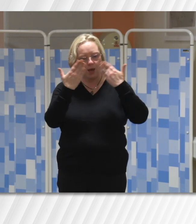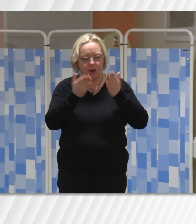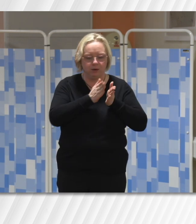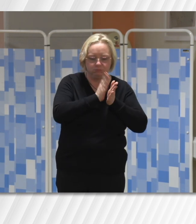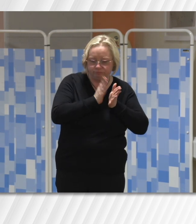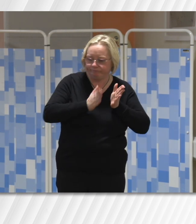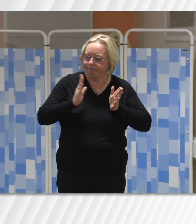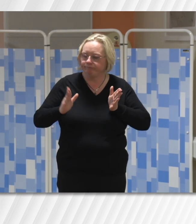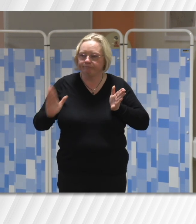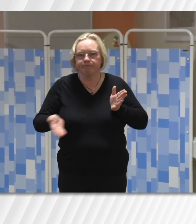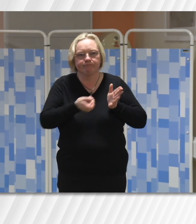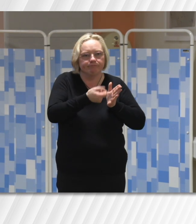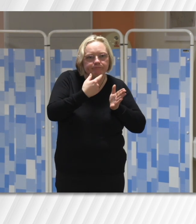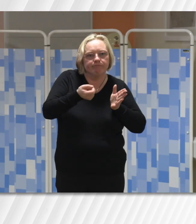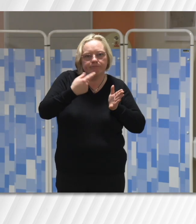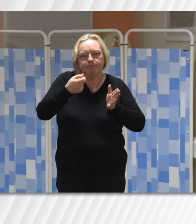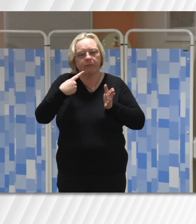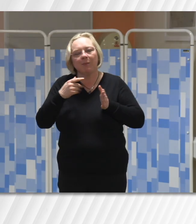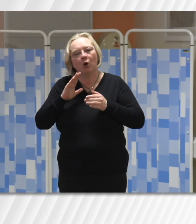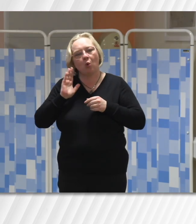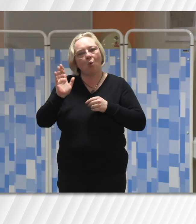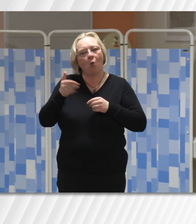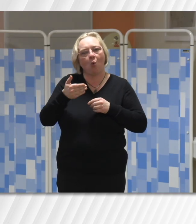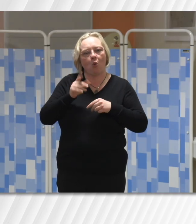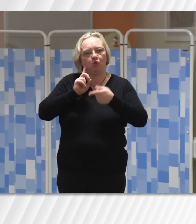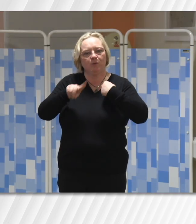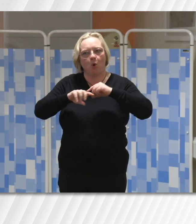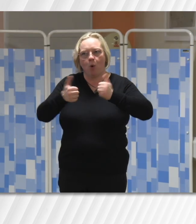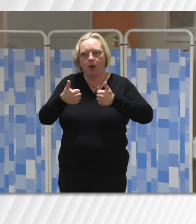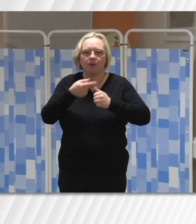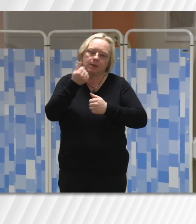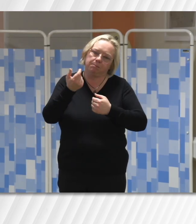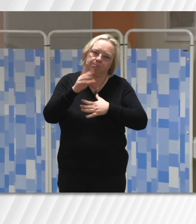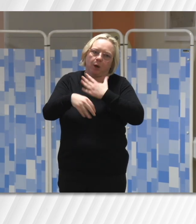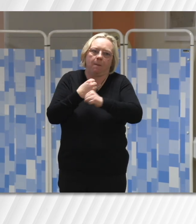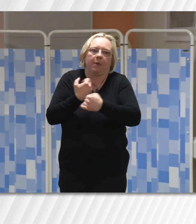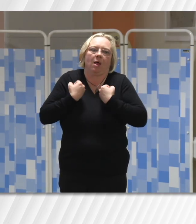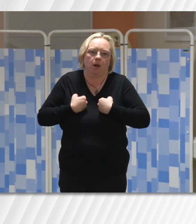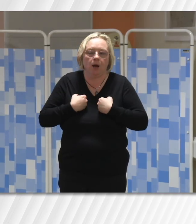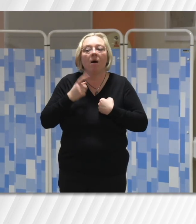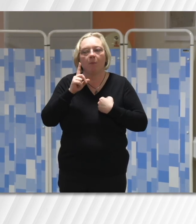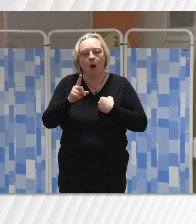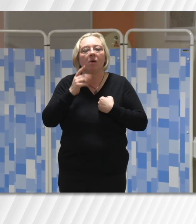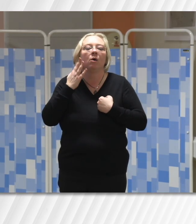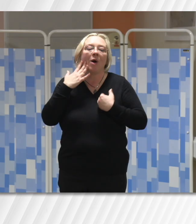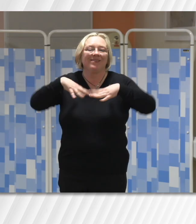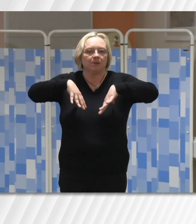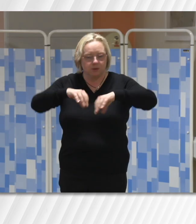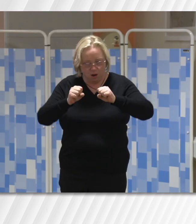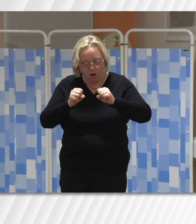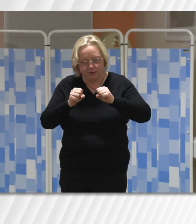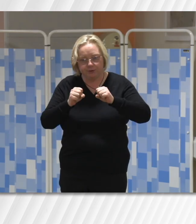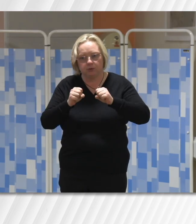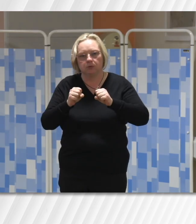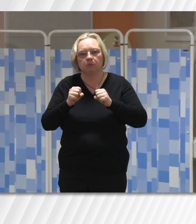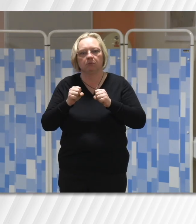not everybody is suitable for that. Not everybody responds well to that. But yeah, once you're on it, unless you are started on it,